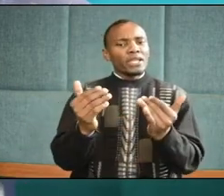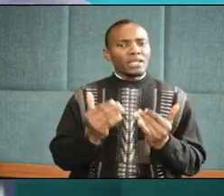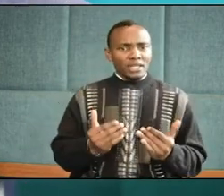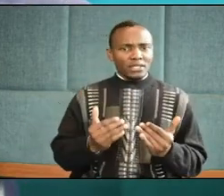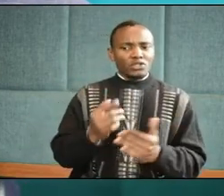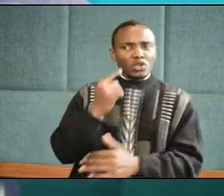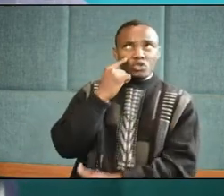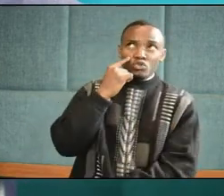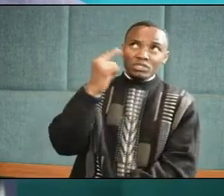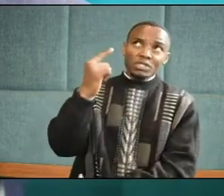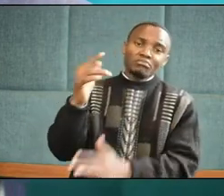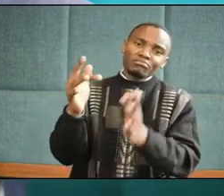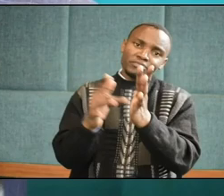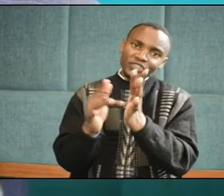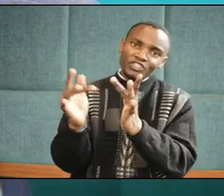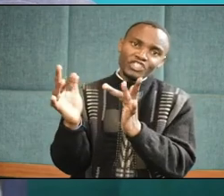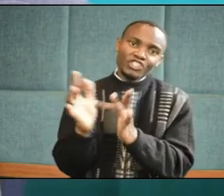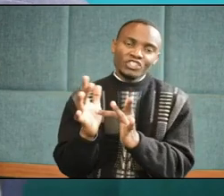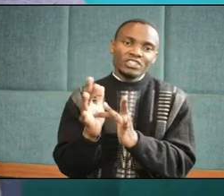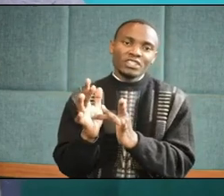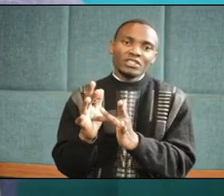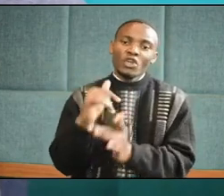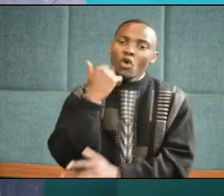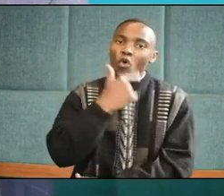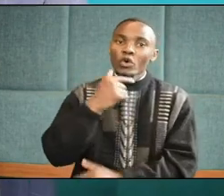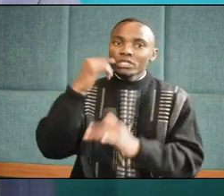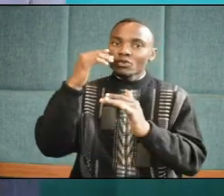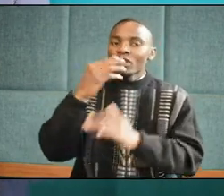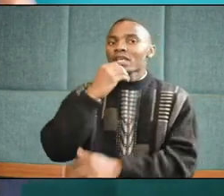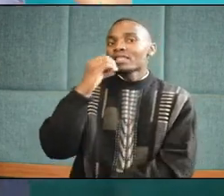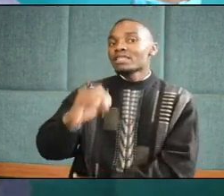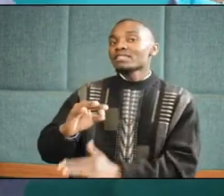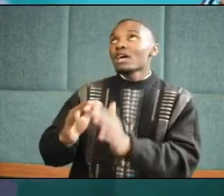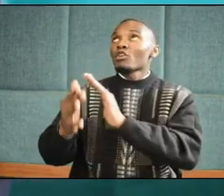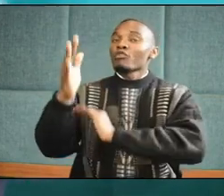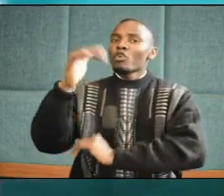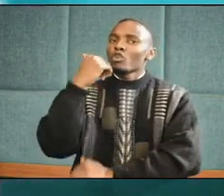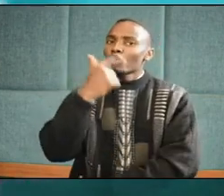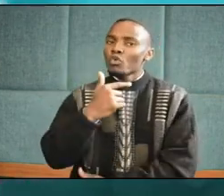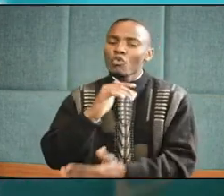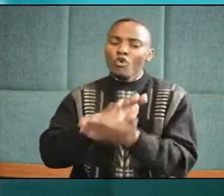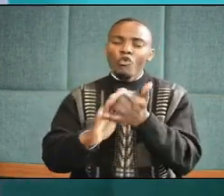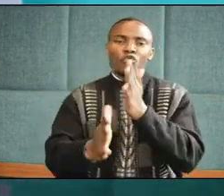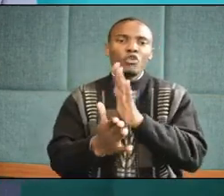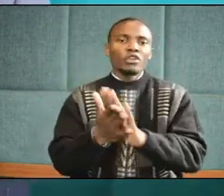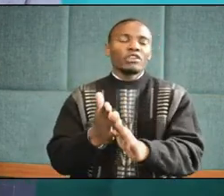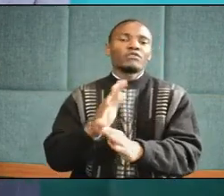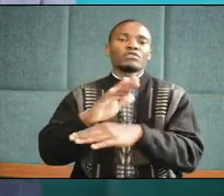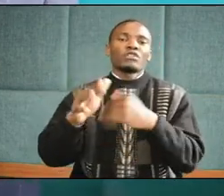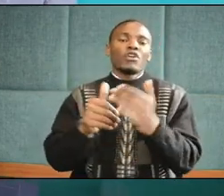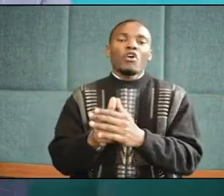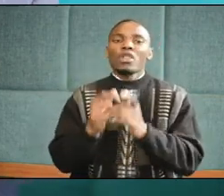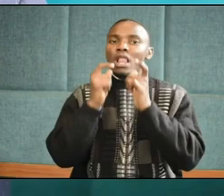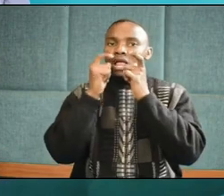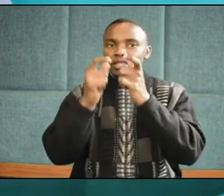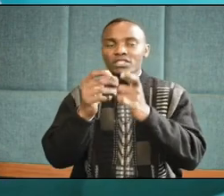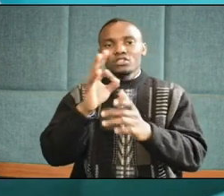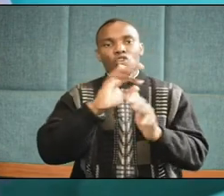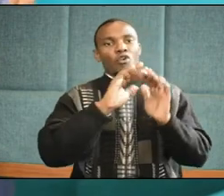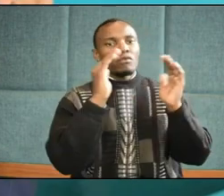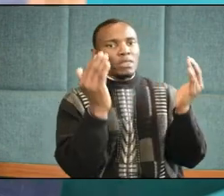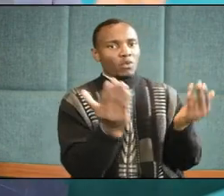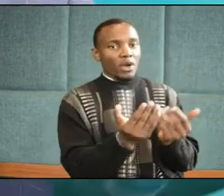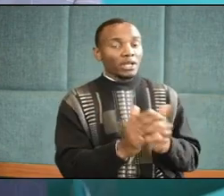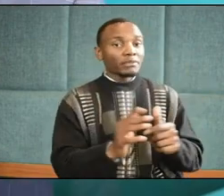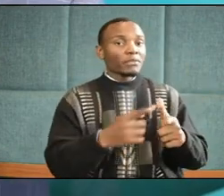behold Jesus Christ, the Lamb of God who takes away the sins of the world, so that as